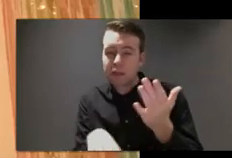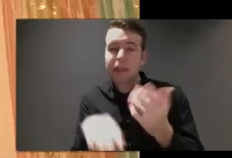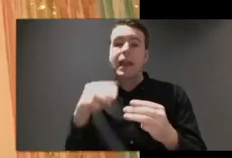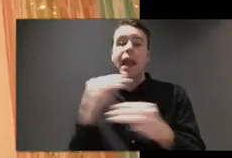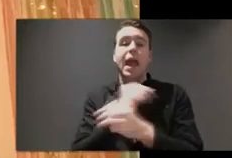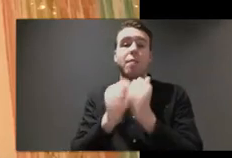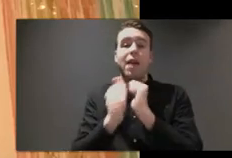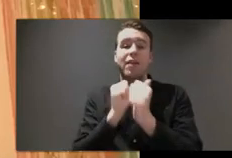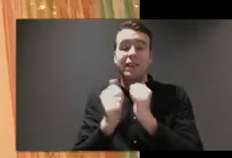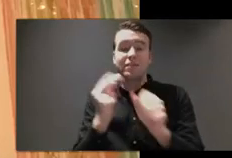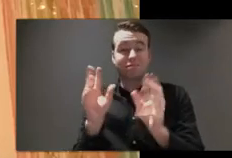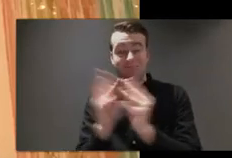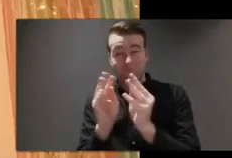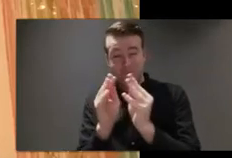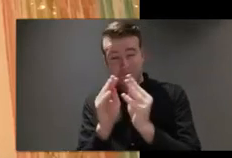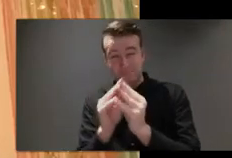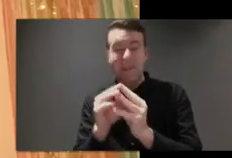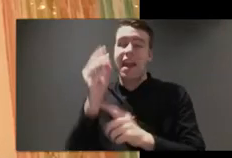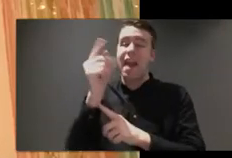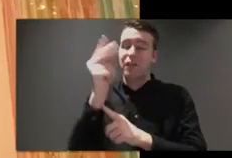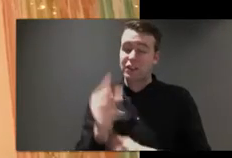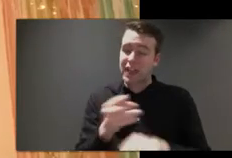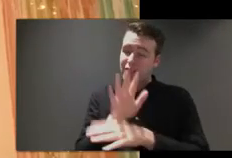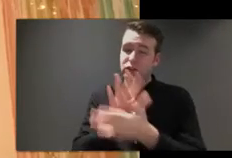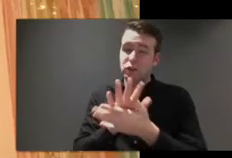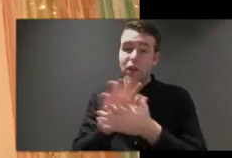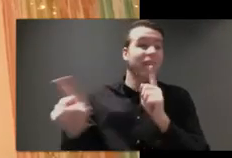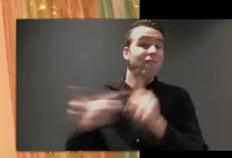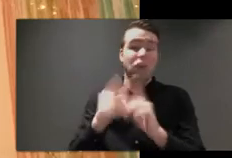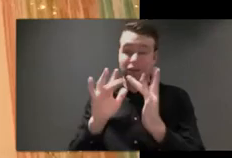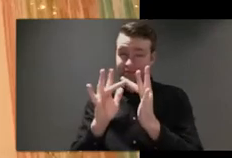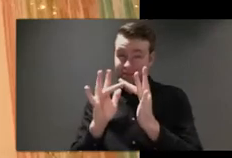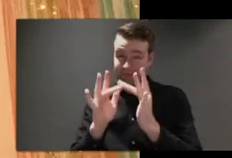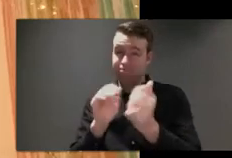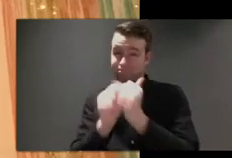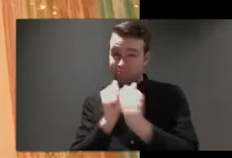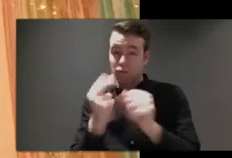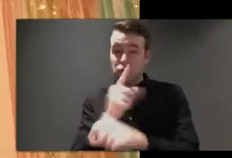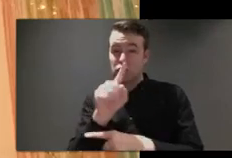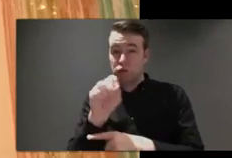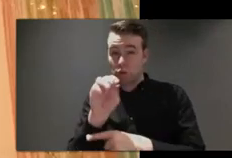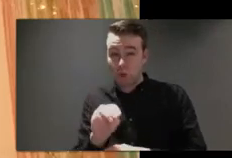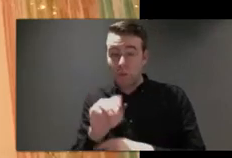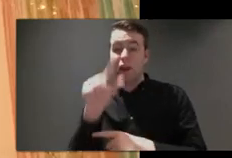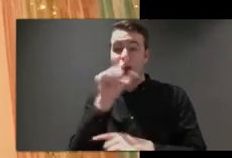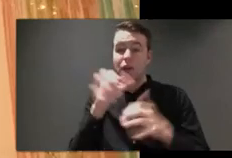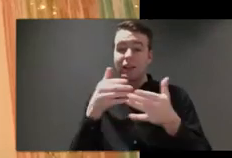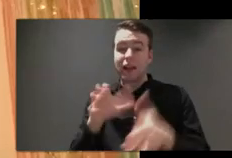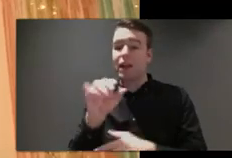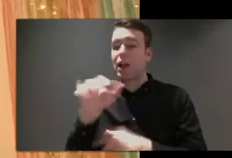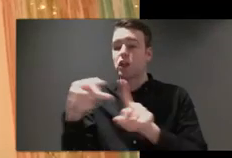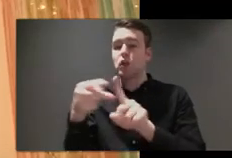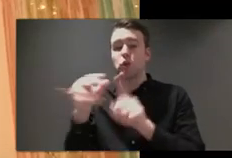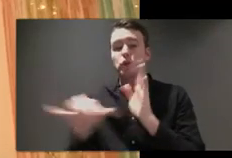are meeting over Zoom every Thursday after school. They had their first virtual competition utilizing Zoom, Google Classroom, and YouTube